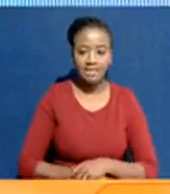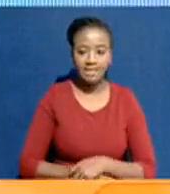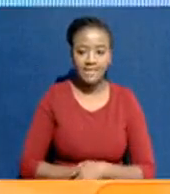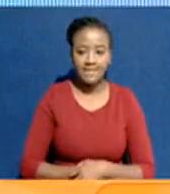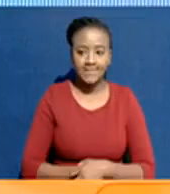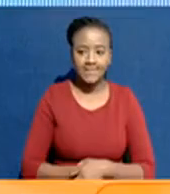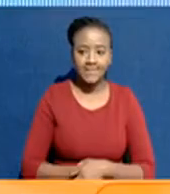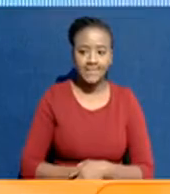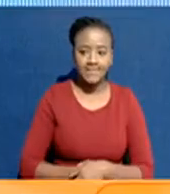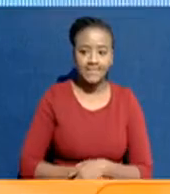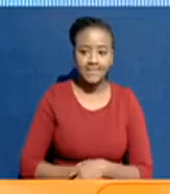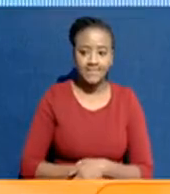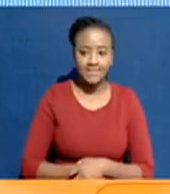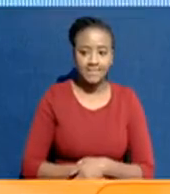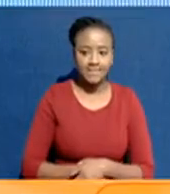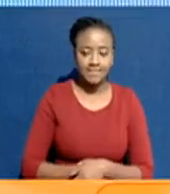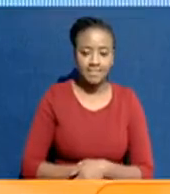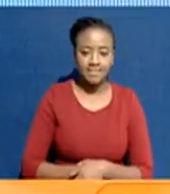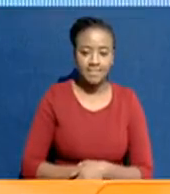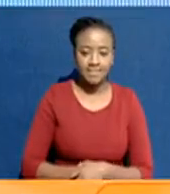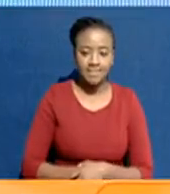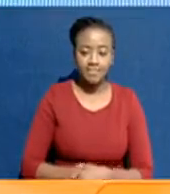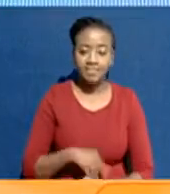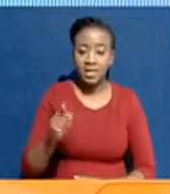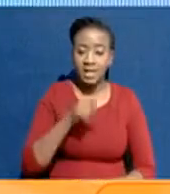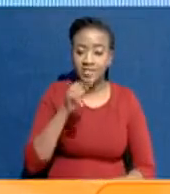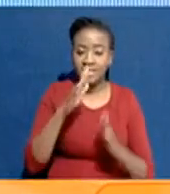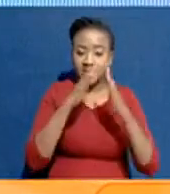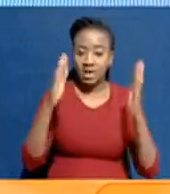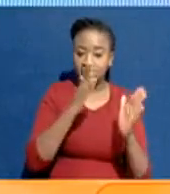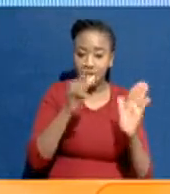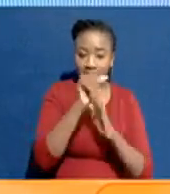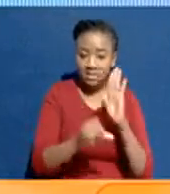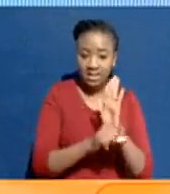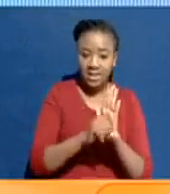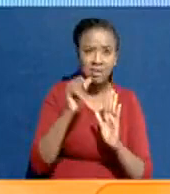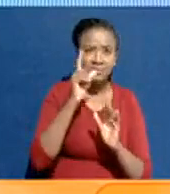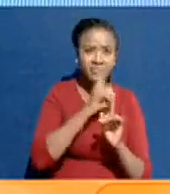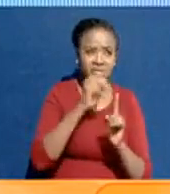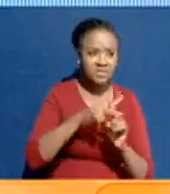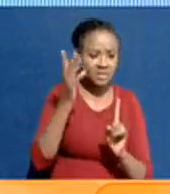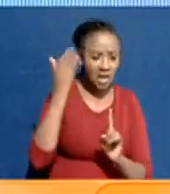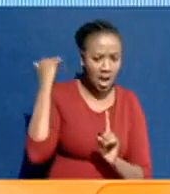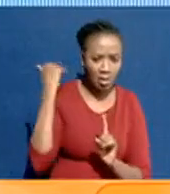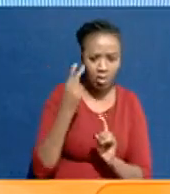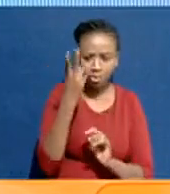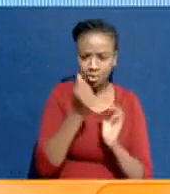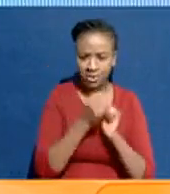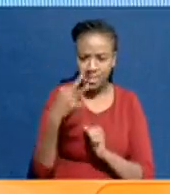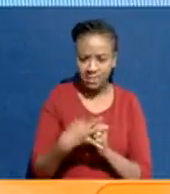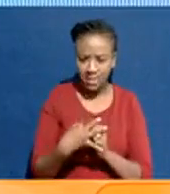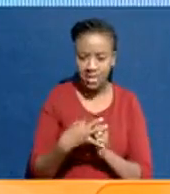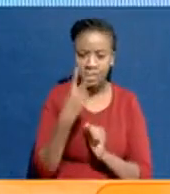Housing is not a new program. We started this housing agenda in 2018.